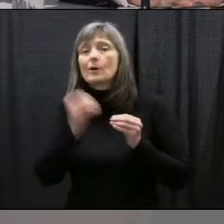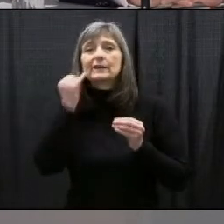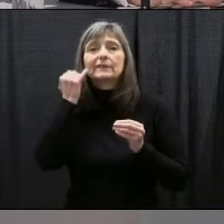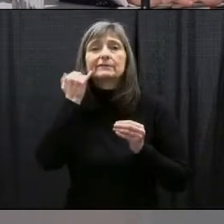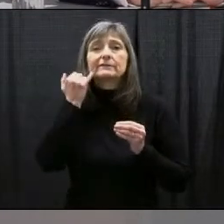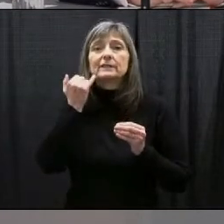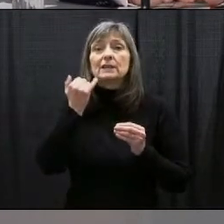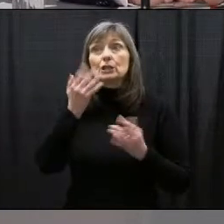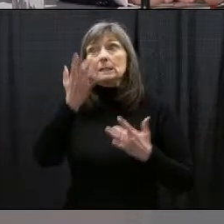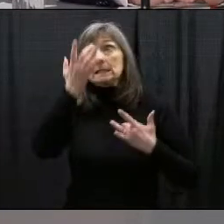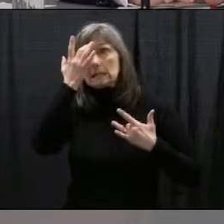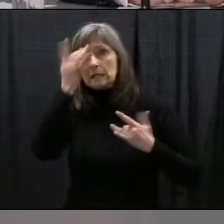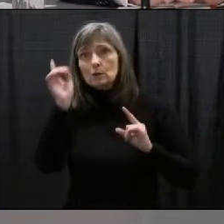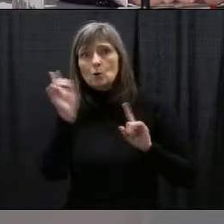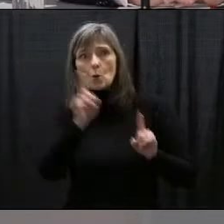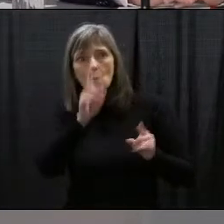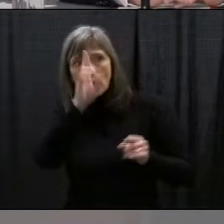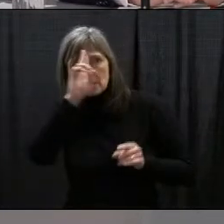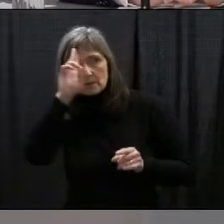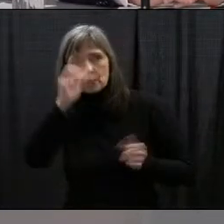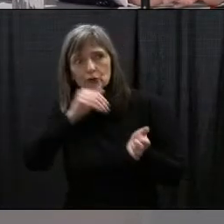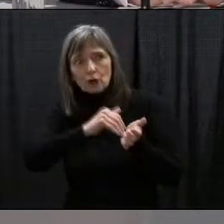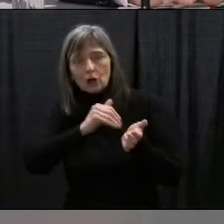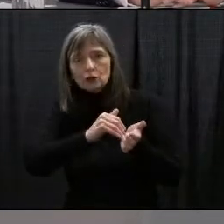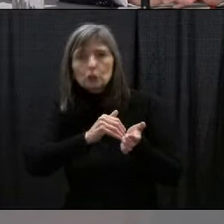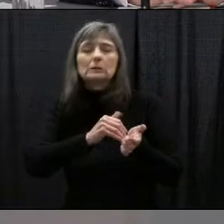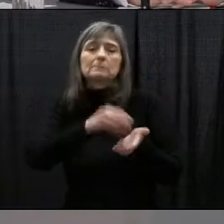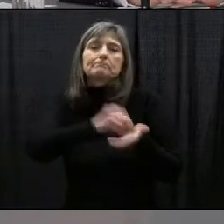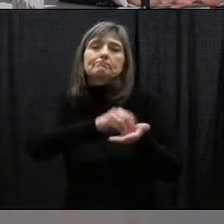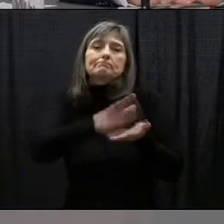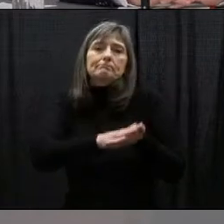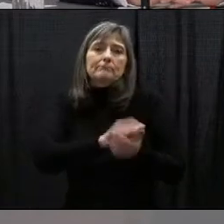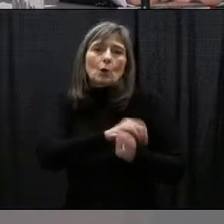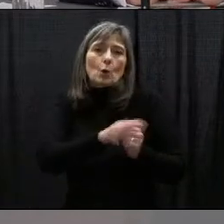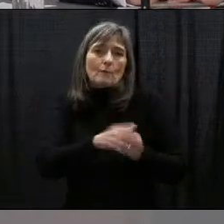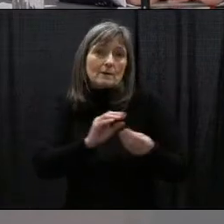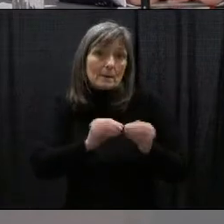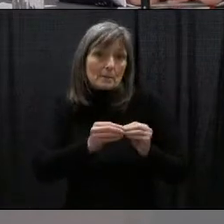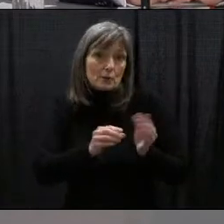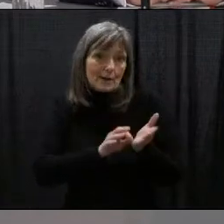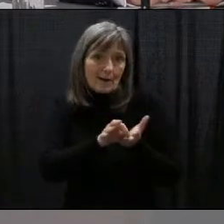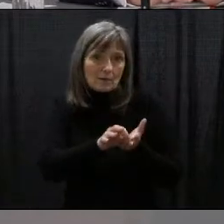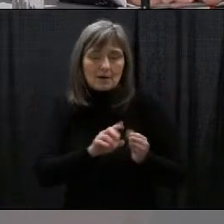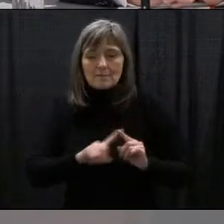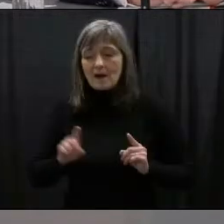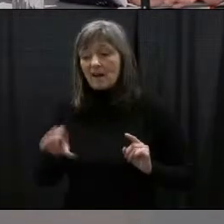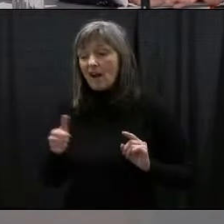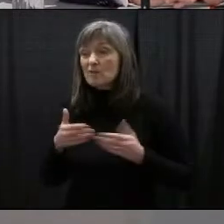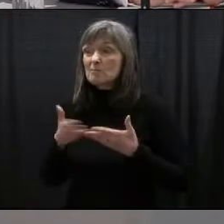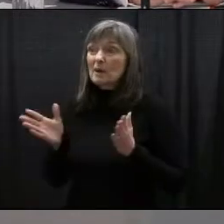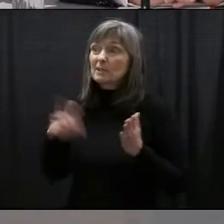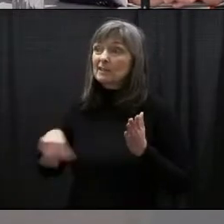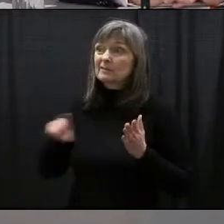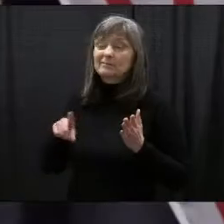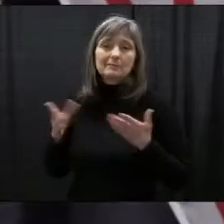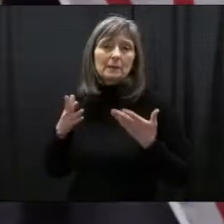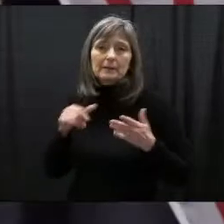And at what point do you think the province will no longer be then reporting some of these daily metrics?